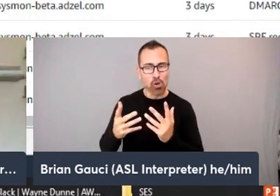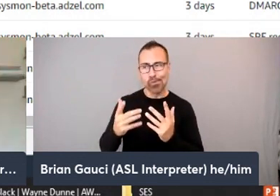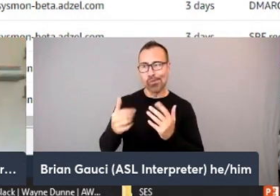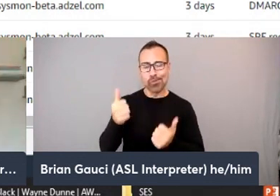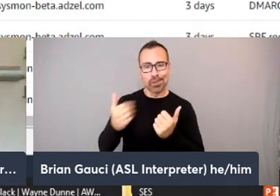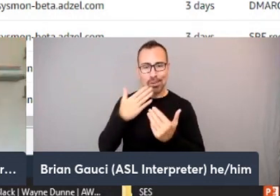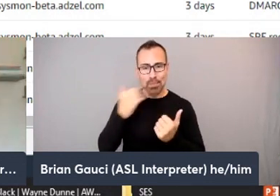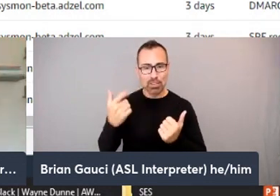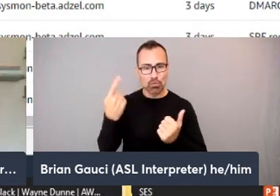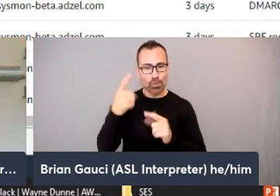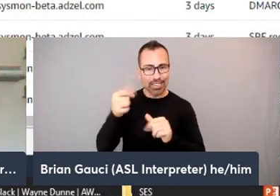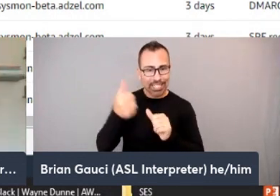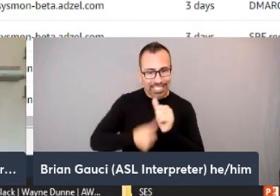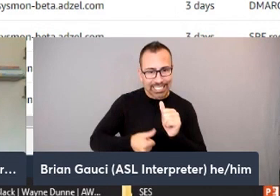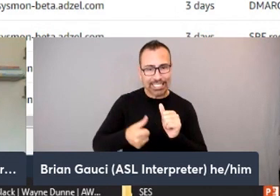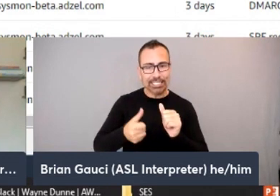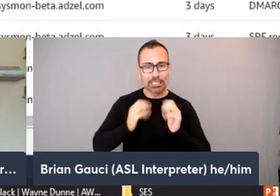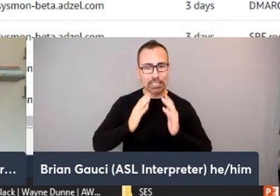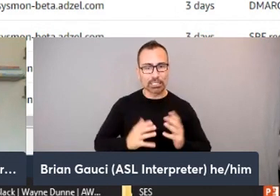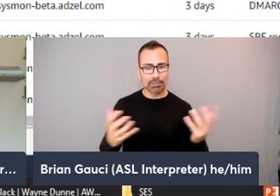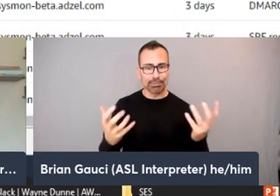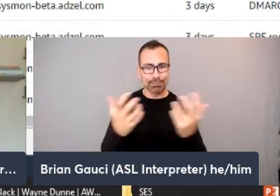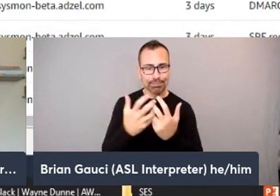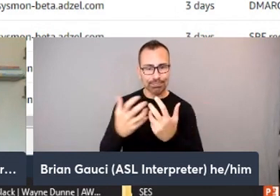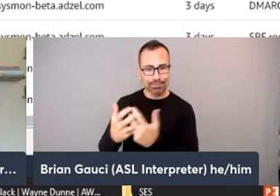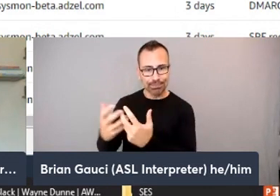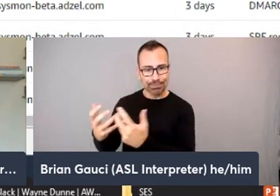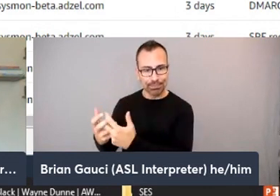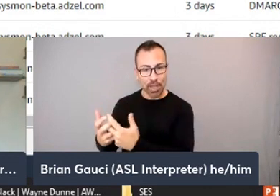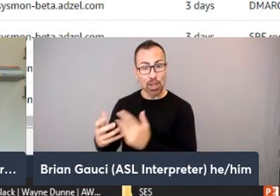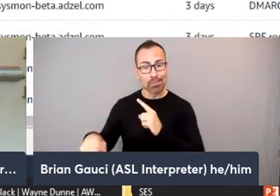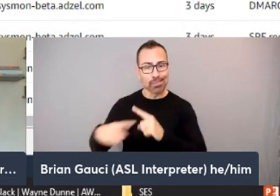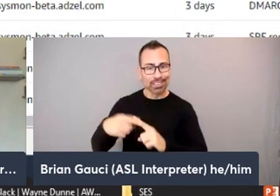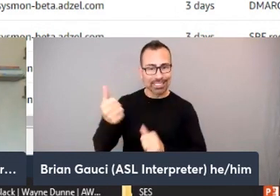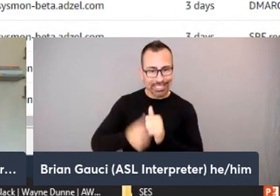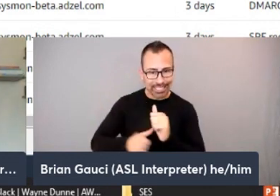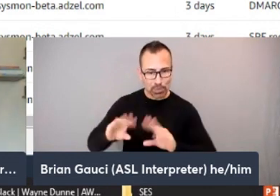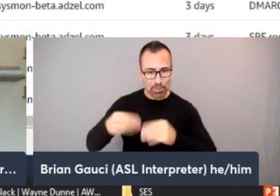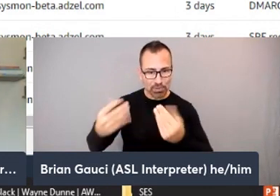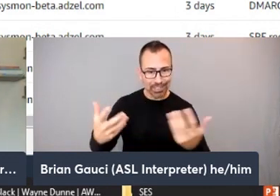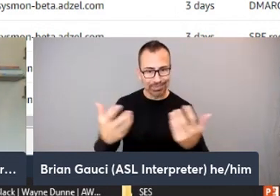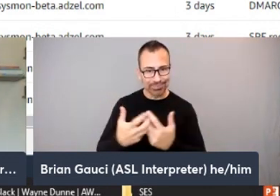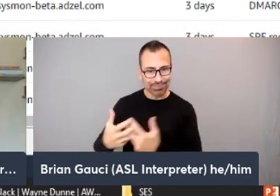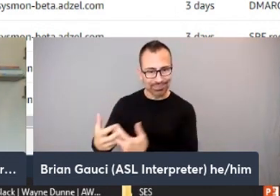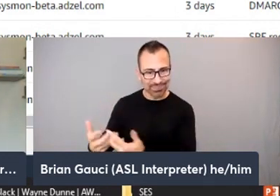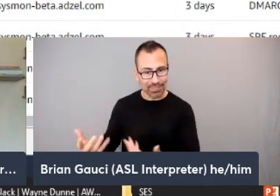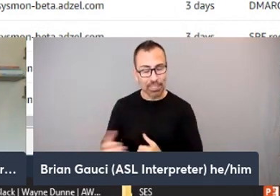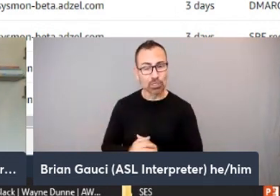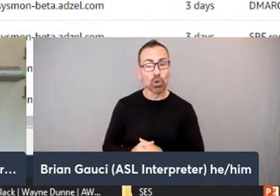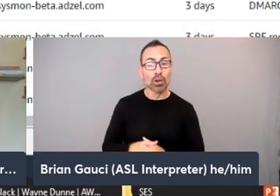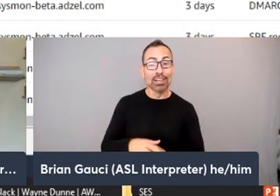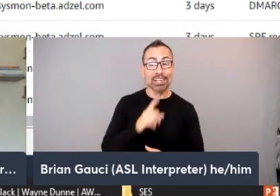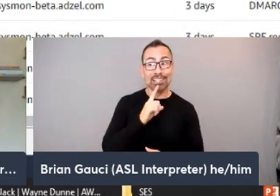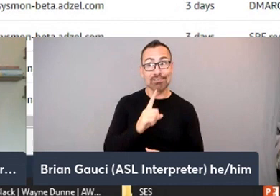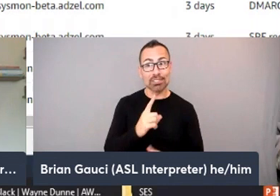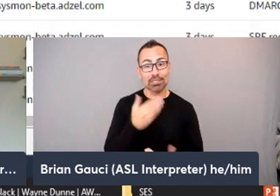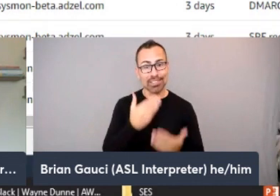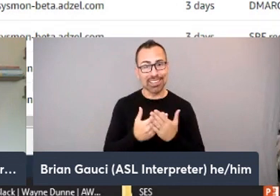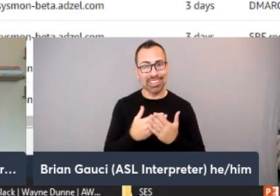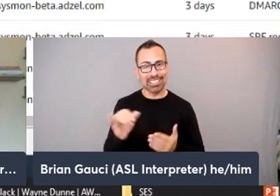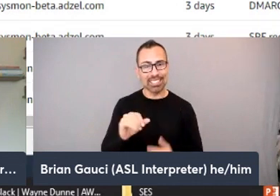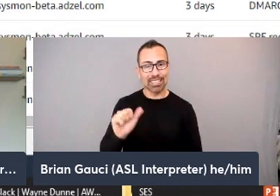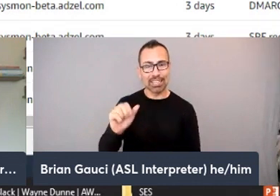out and watch it change over time as spam attackers. It's kind of like an antivirus. You don't want to write the antivirus. You